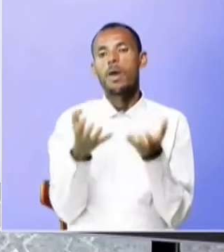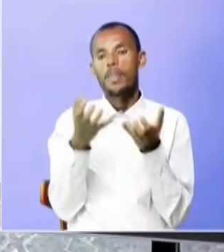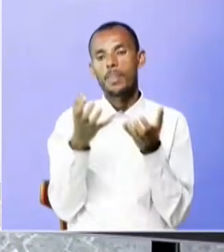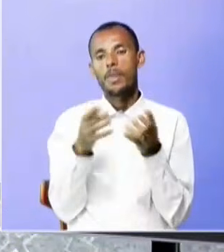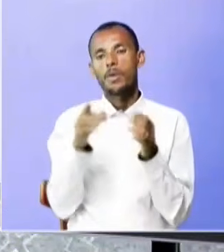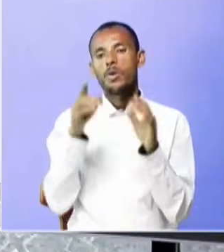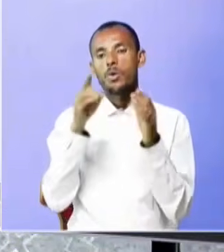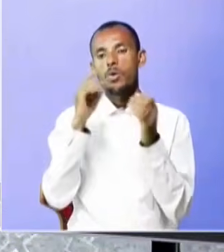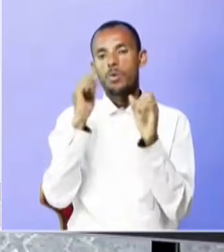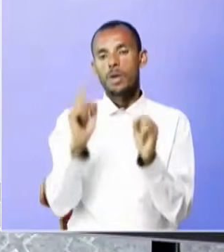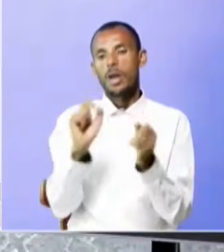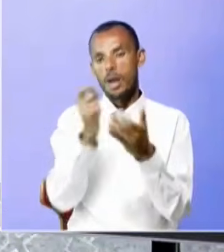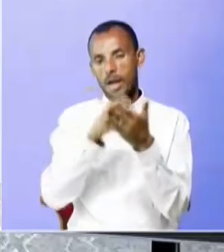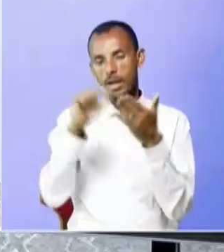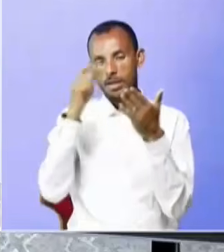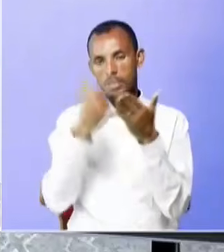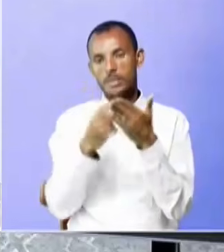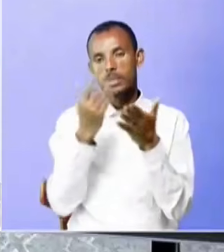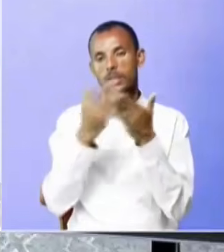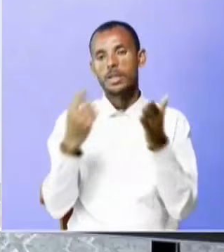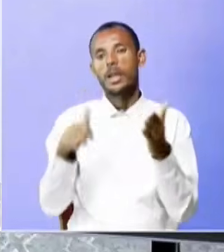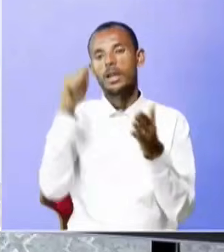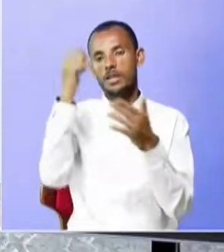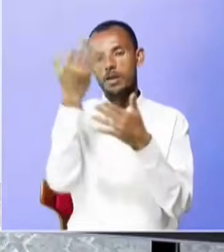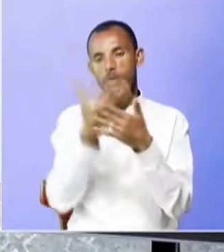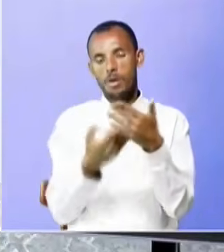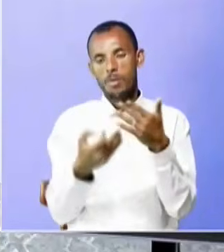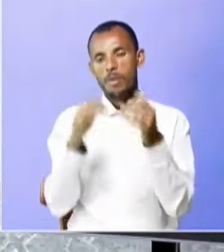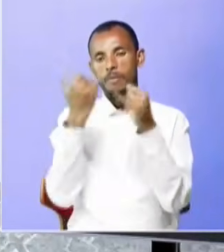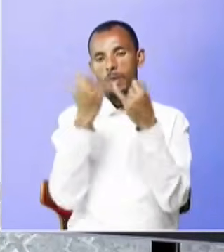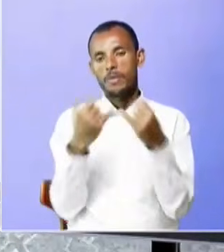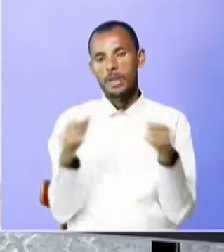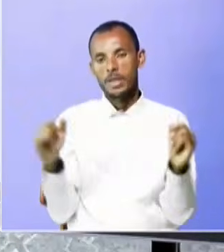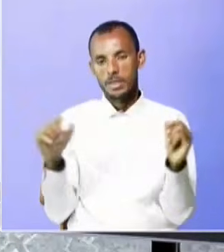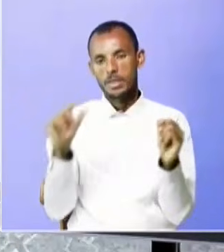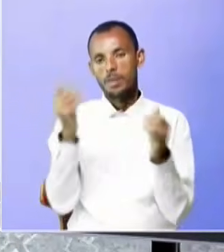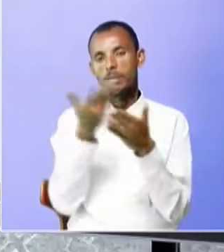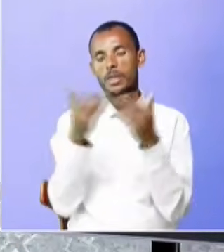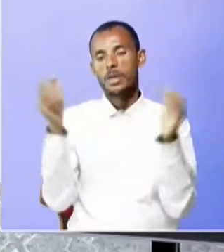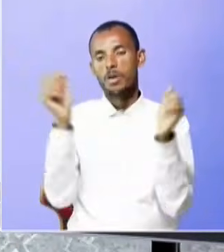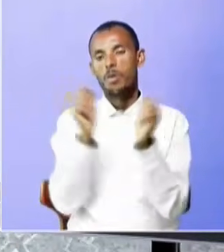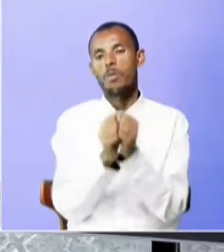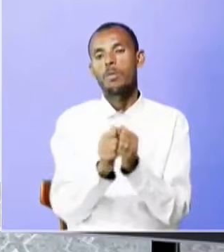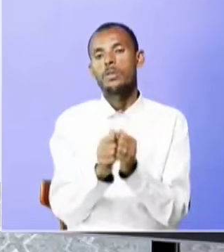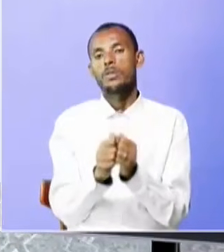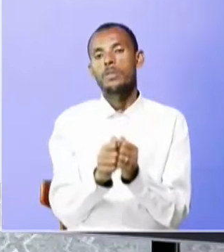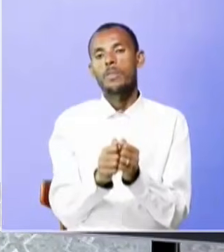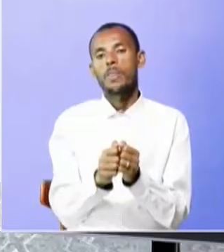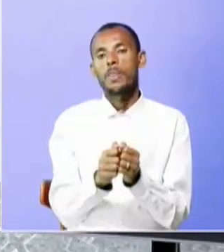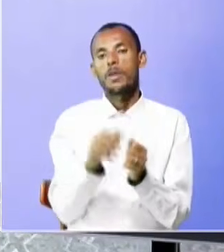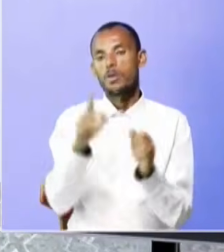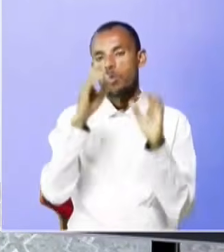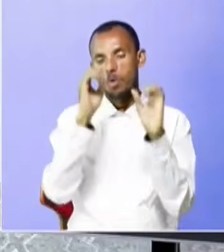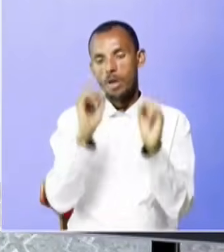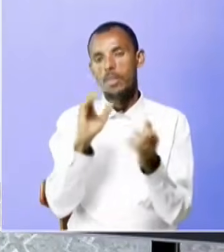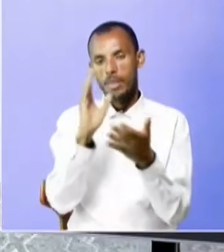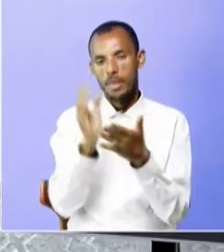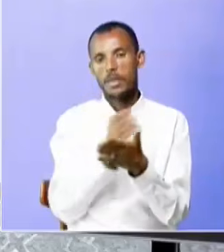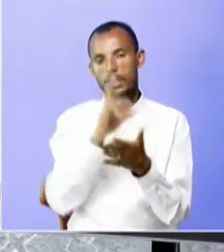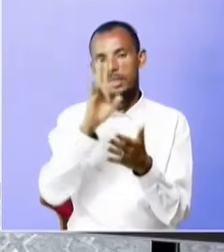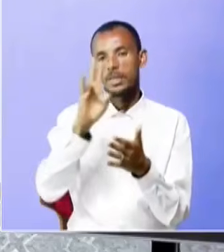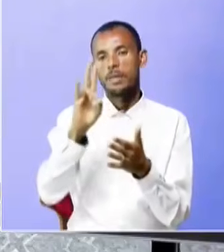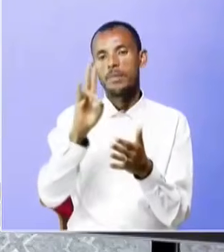can write this thing in another form by factoring something common in both. Okay, you can take